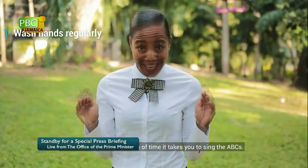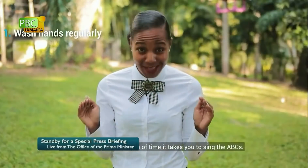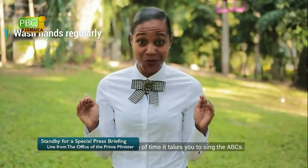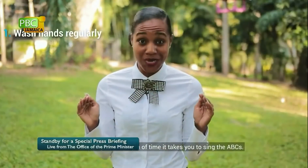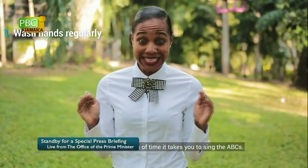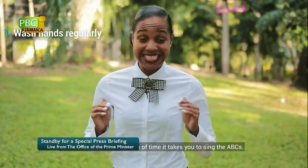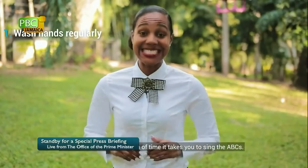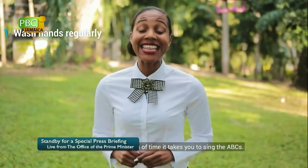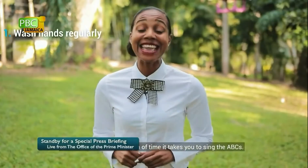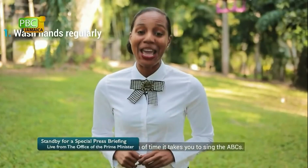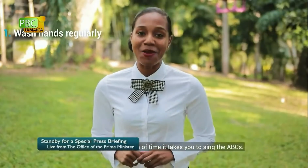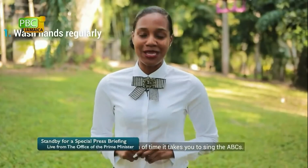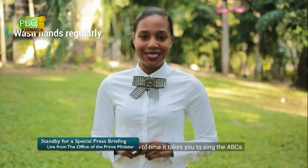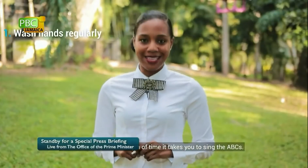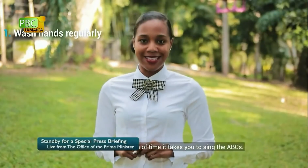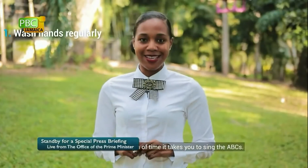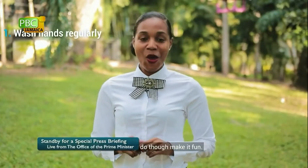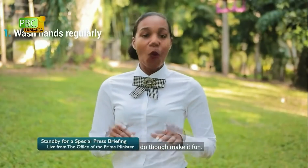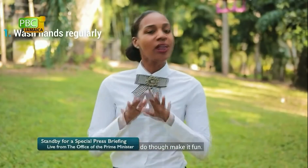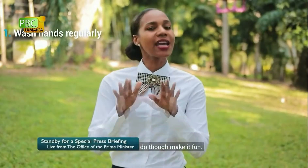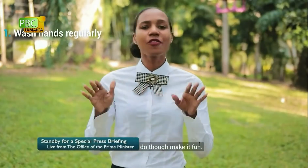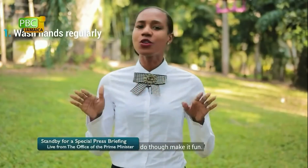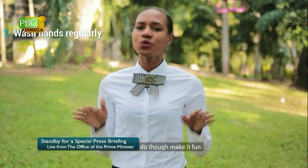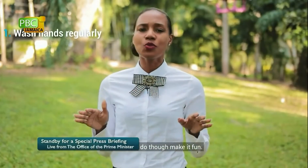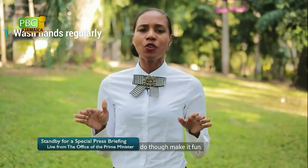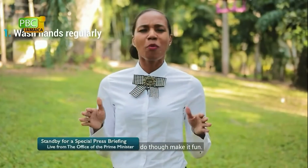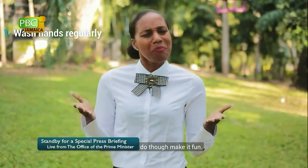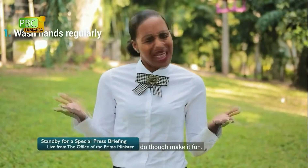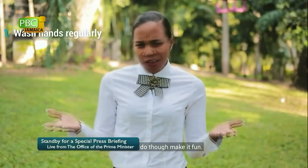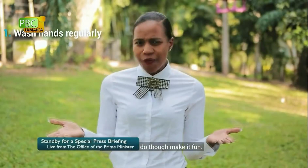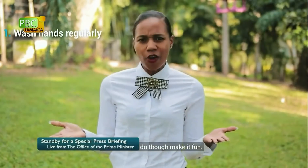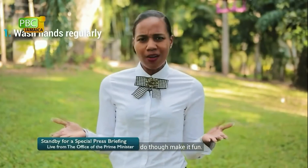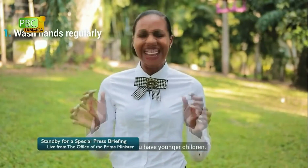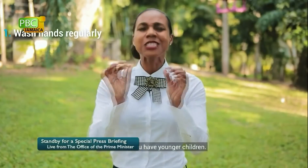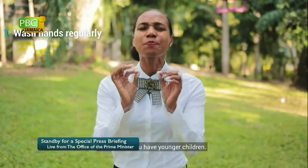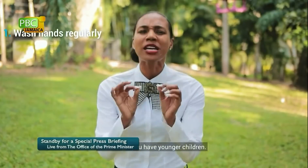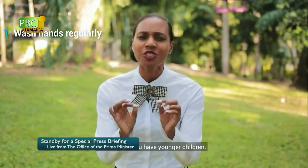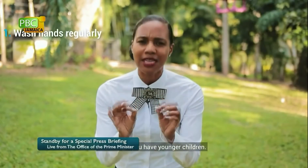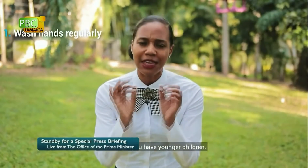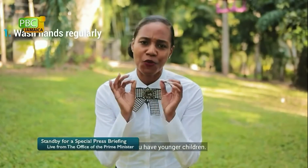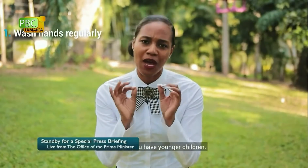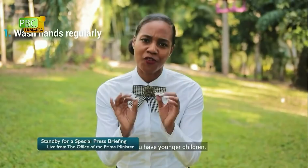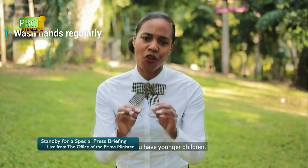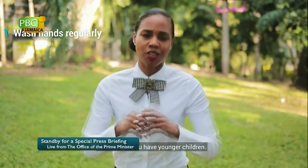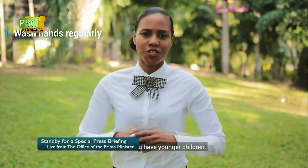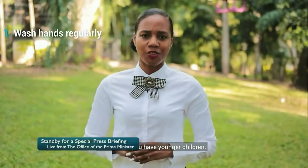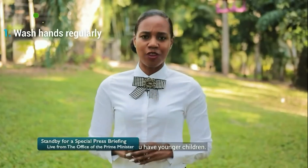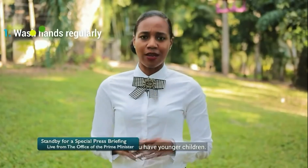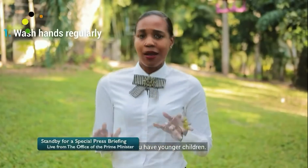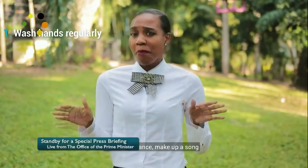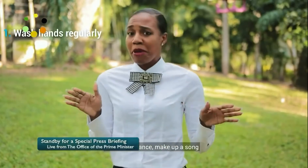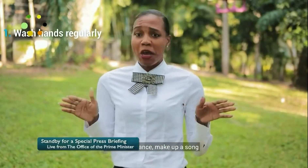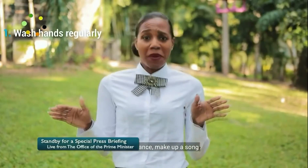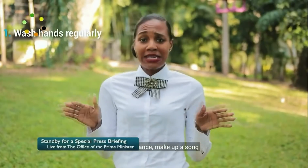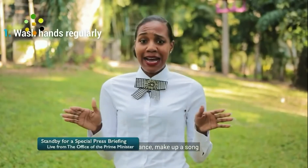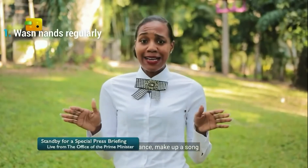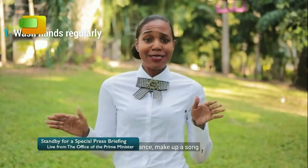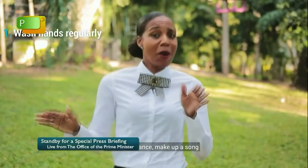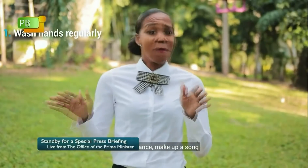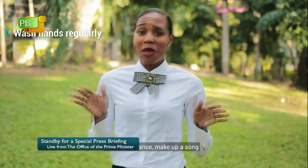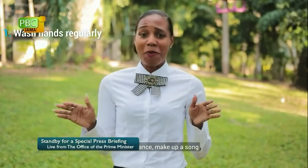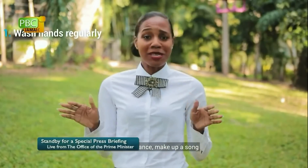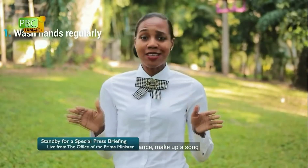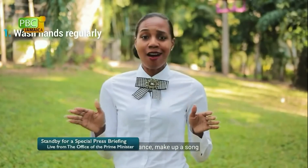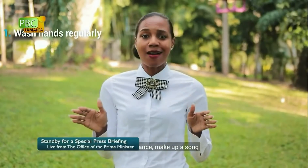time it takes you to sing the ABCs. Whatever you do though, make it fun, especially if you have younger children. Make up a